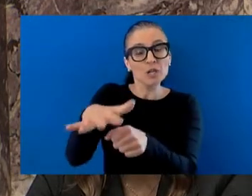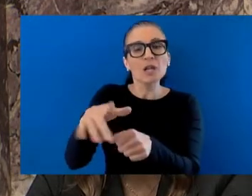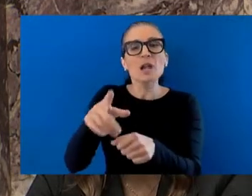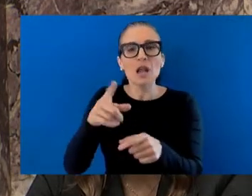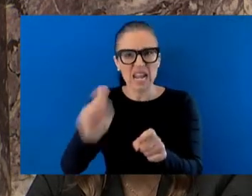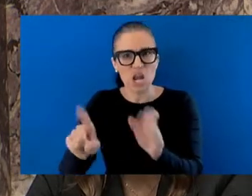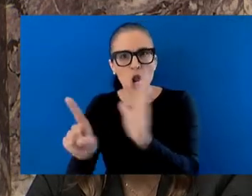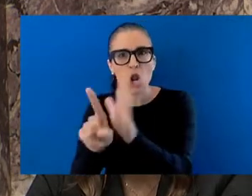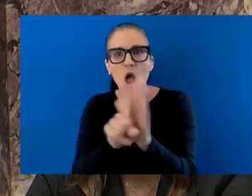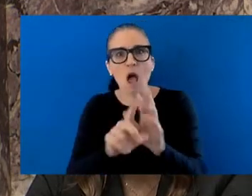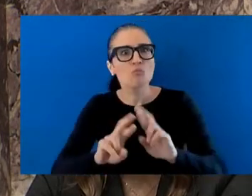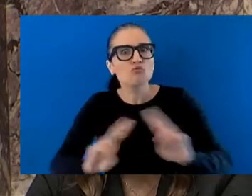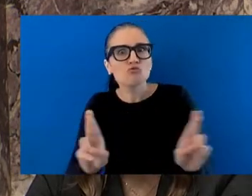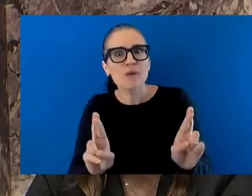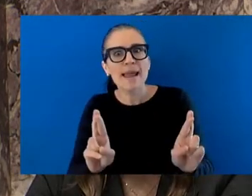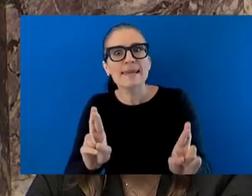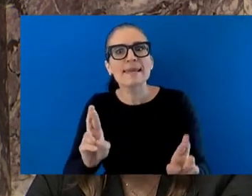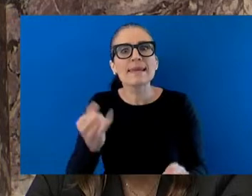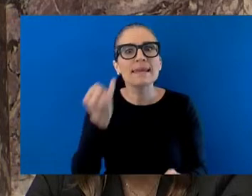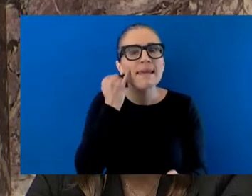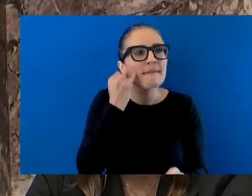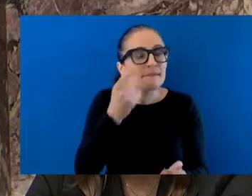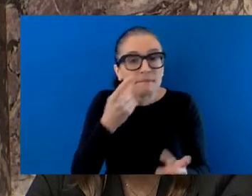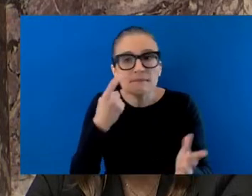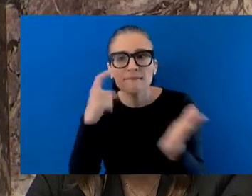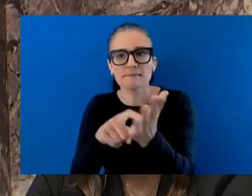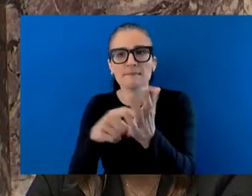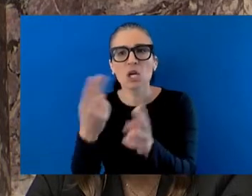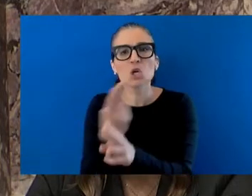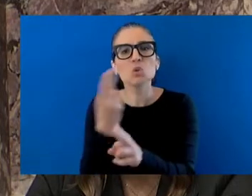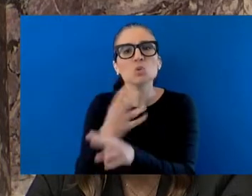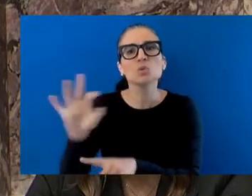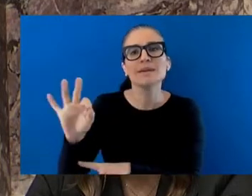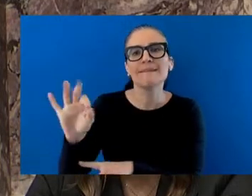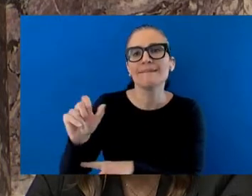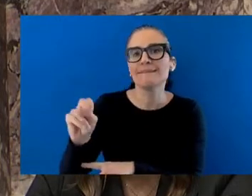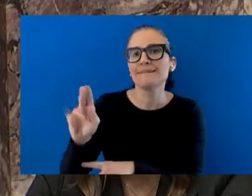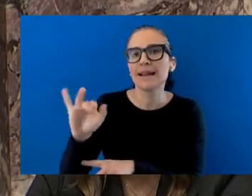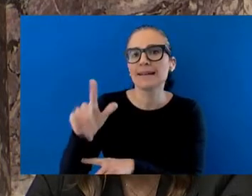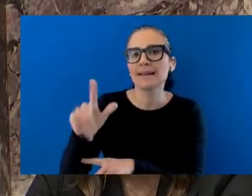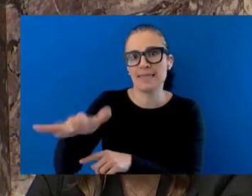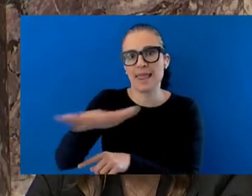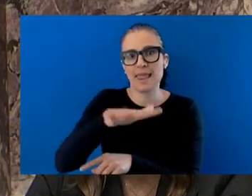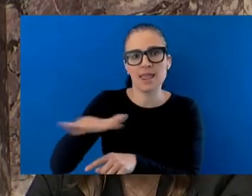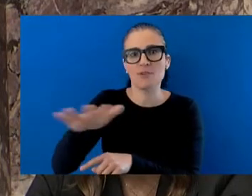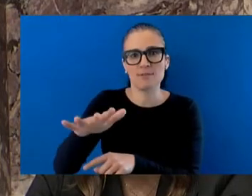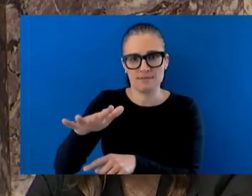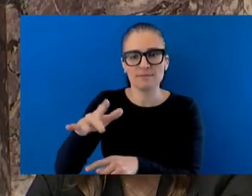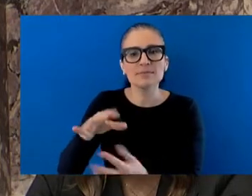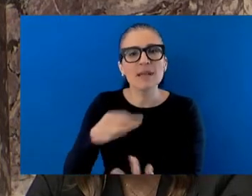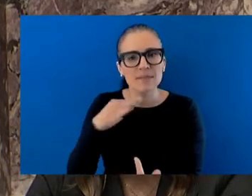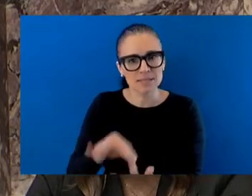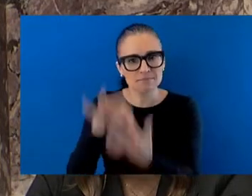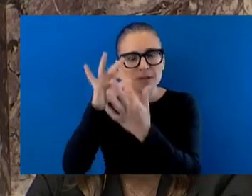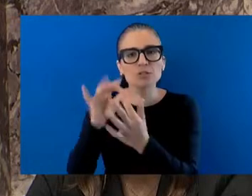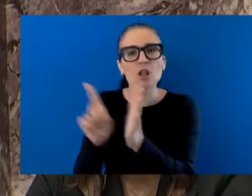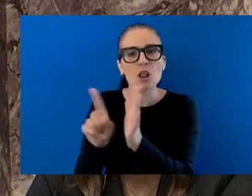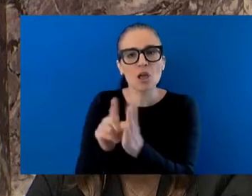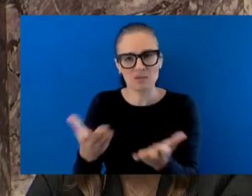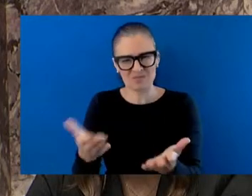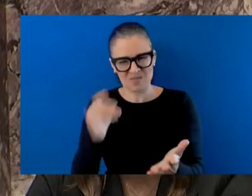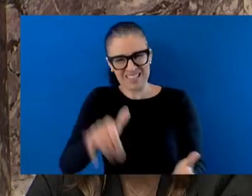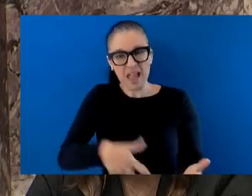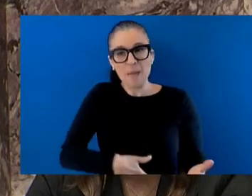being a nurse in the maternity ward where a blinking light means you now scramble for a respirator to deal